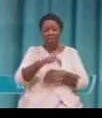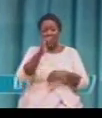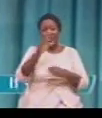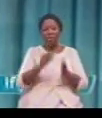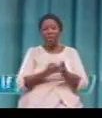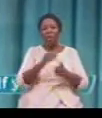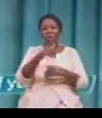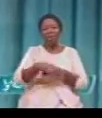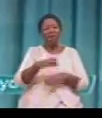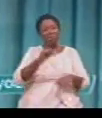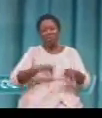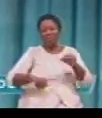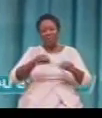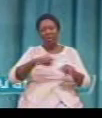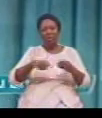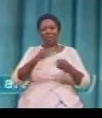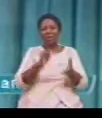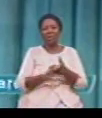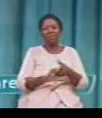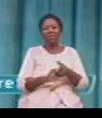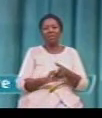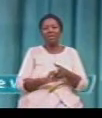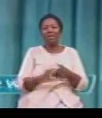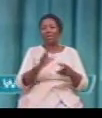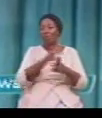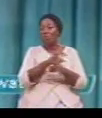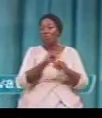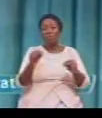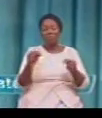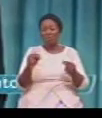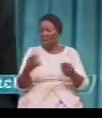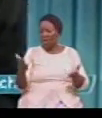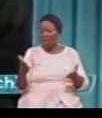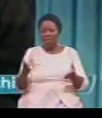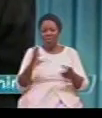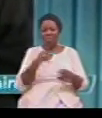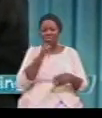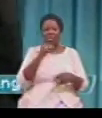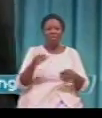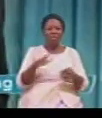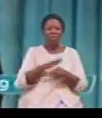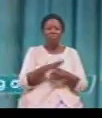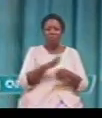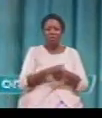No doubt about that. There are not enough demons in hell to stop your blessings.